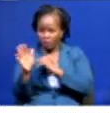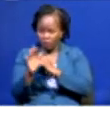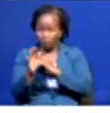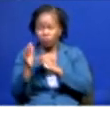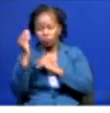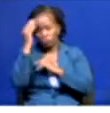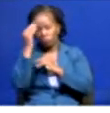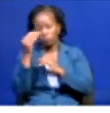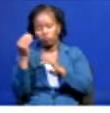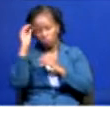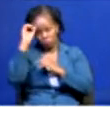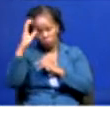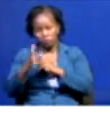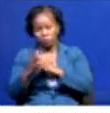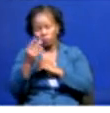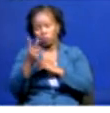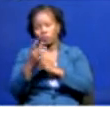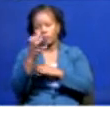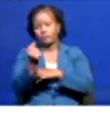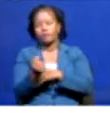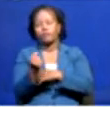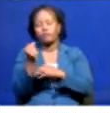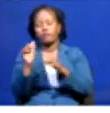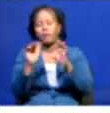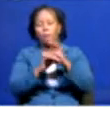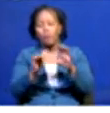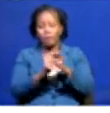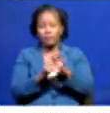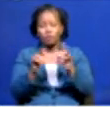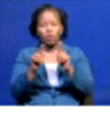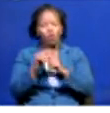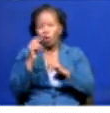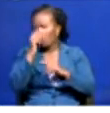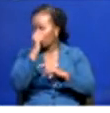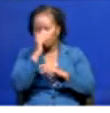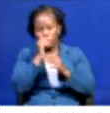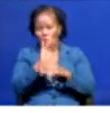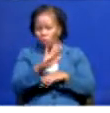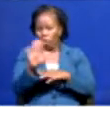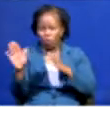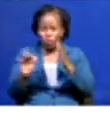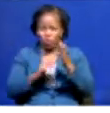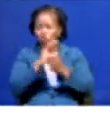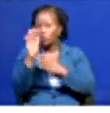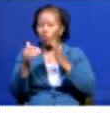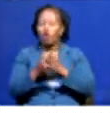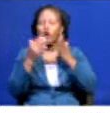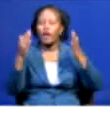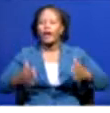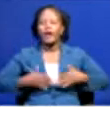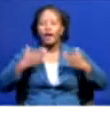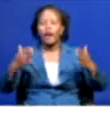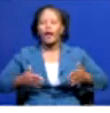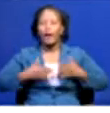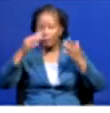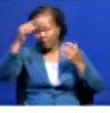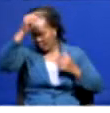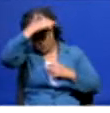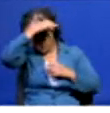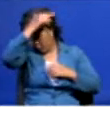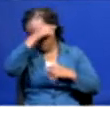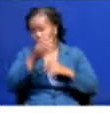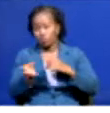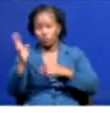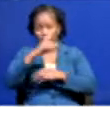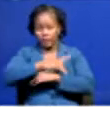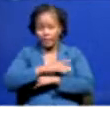number 25 participants, and wish you all a happy graduation day. I